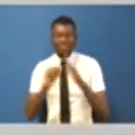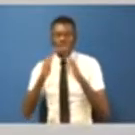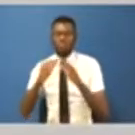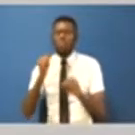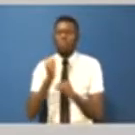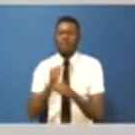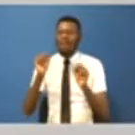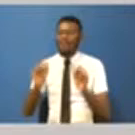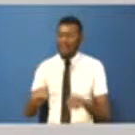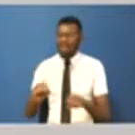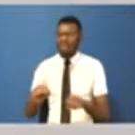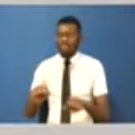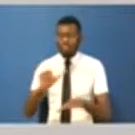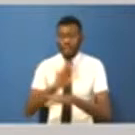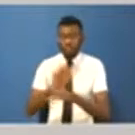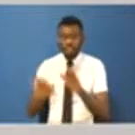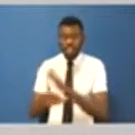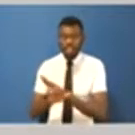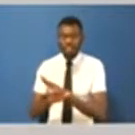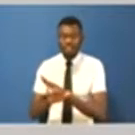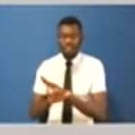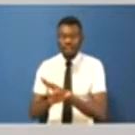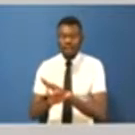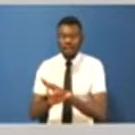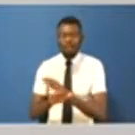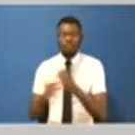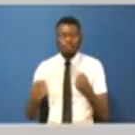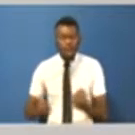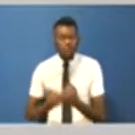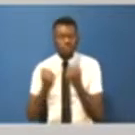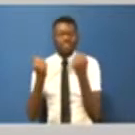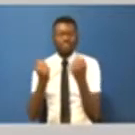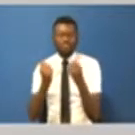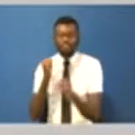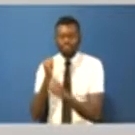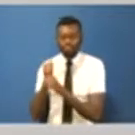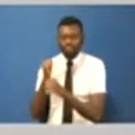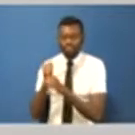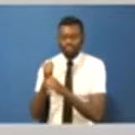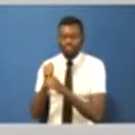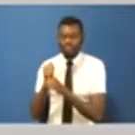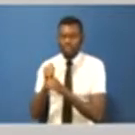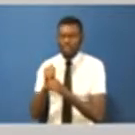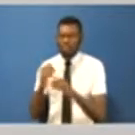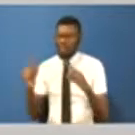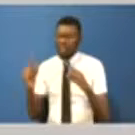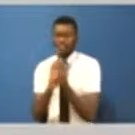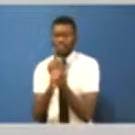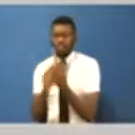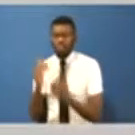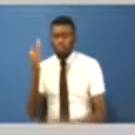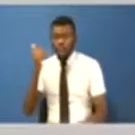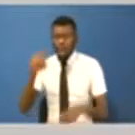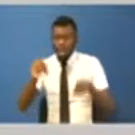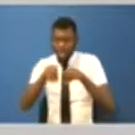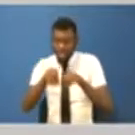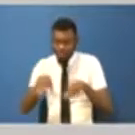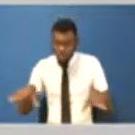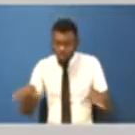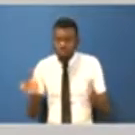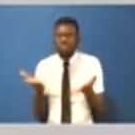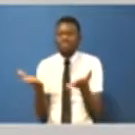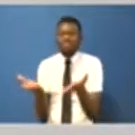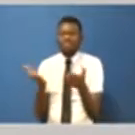because everything that is done the functions could be different because of the solution